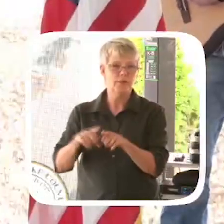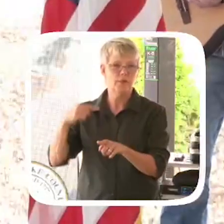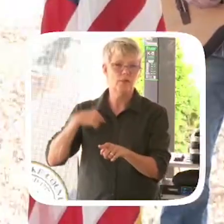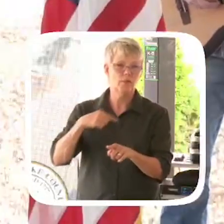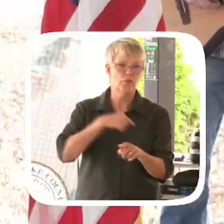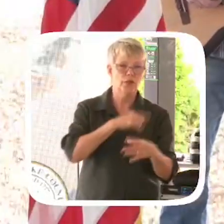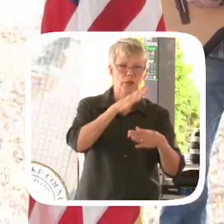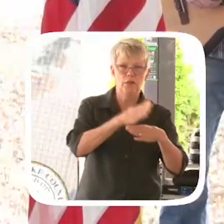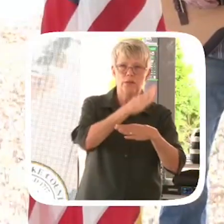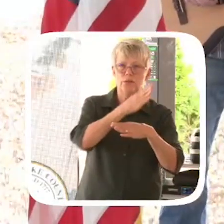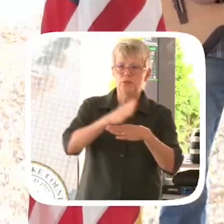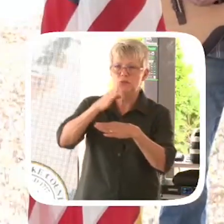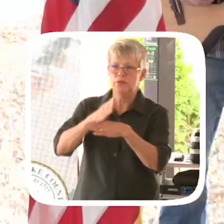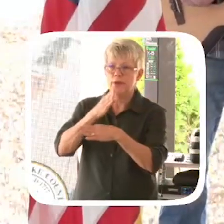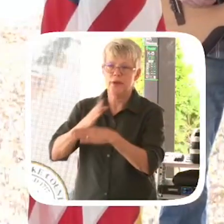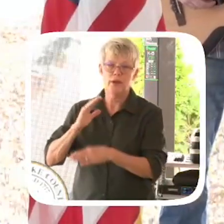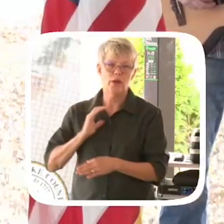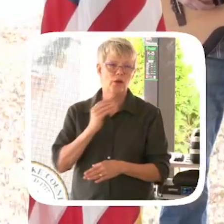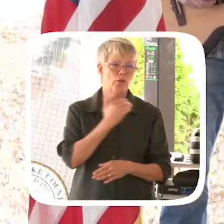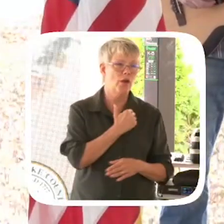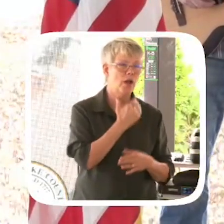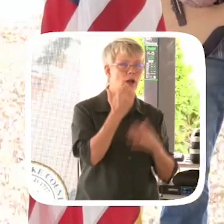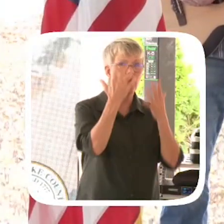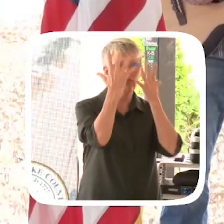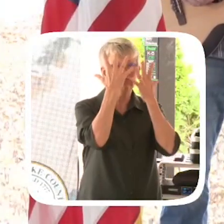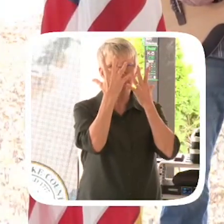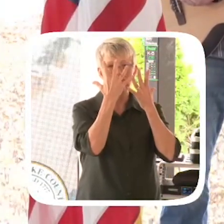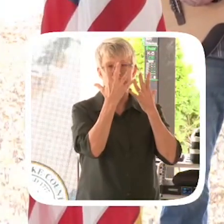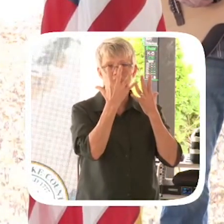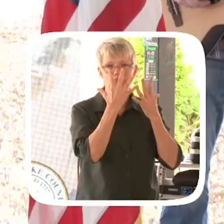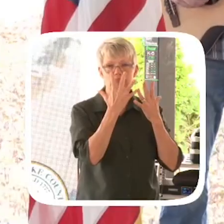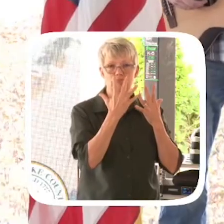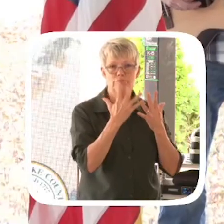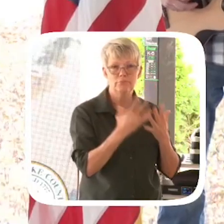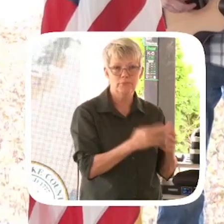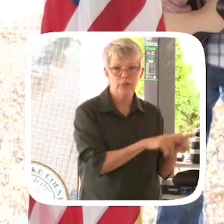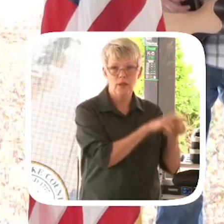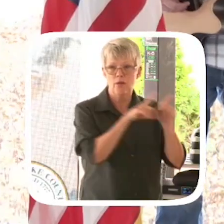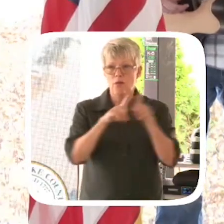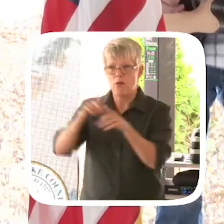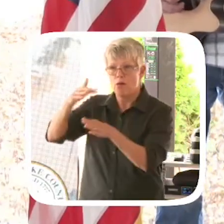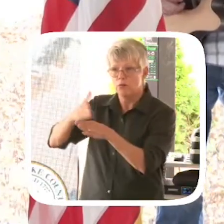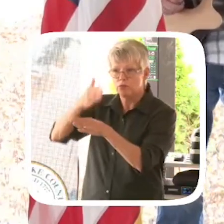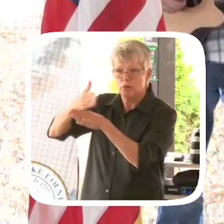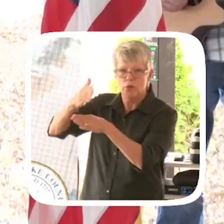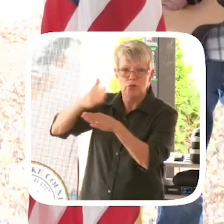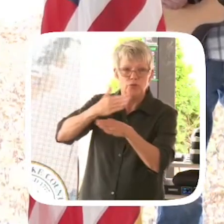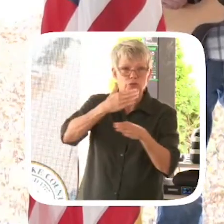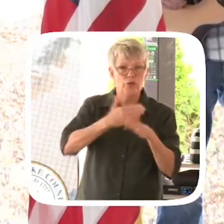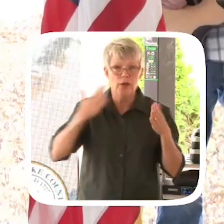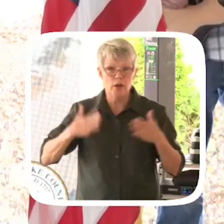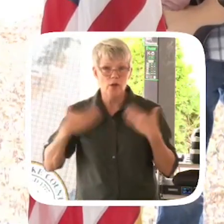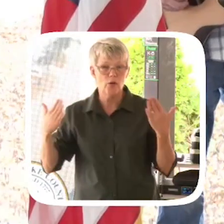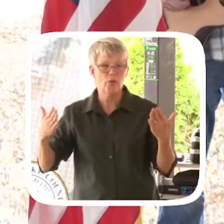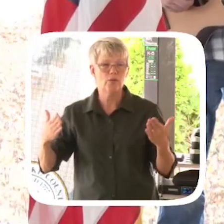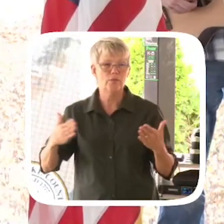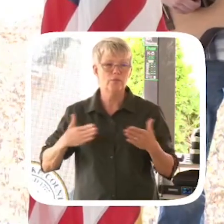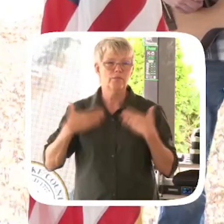our sorrows, we will share in your joy. Bind